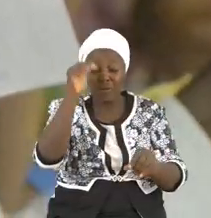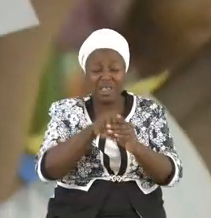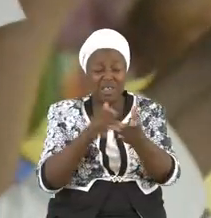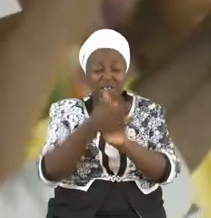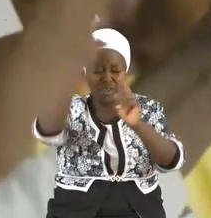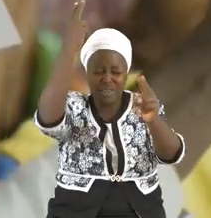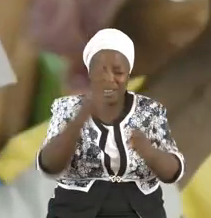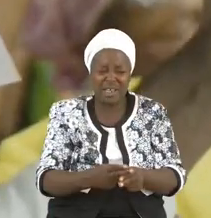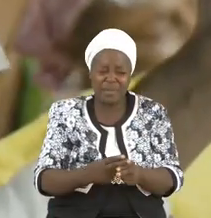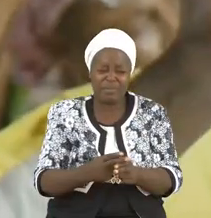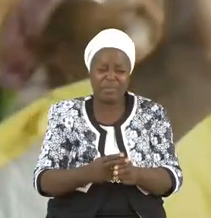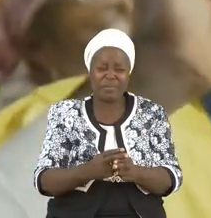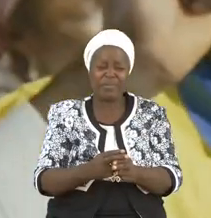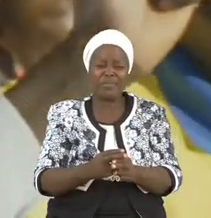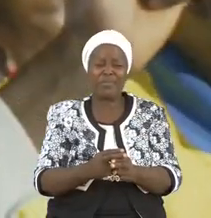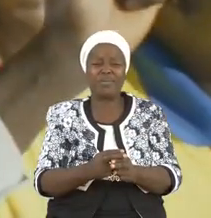name.